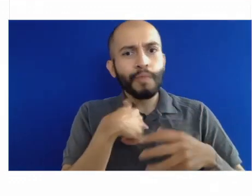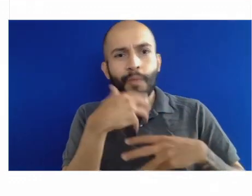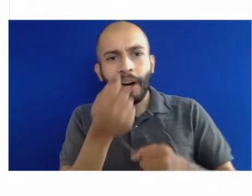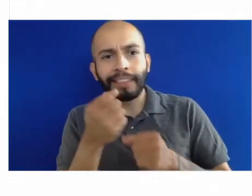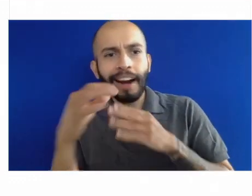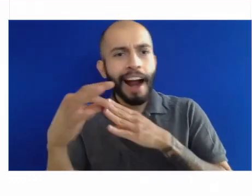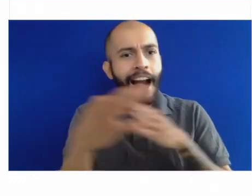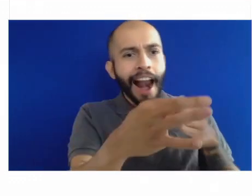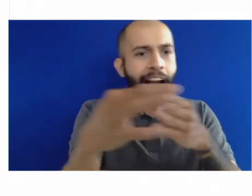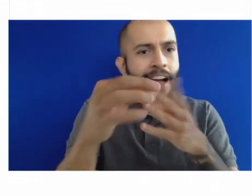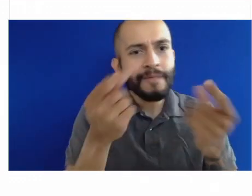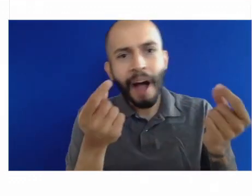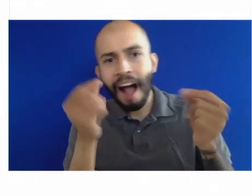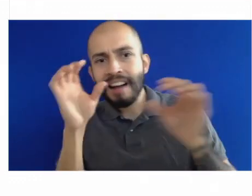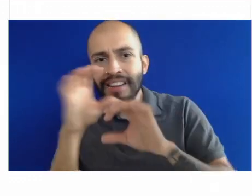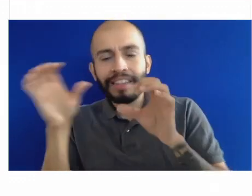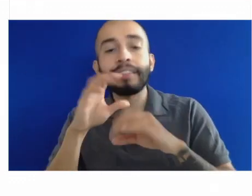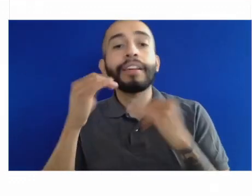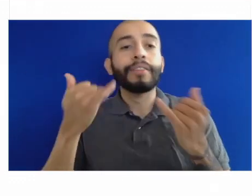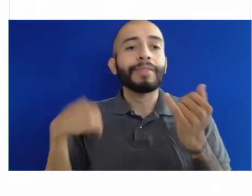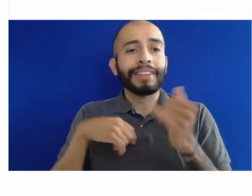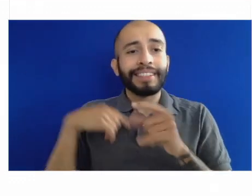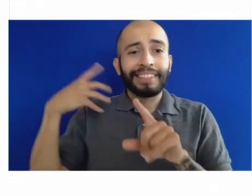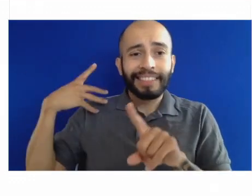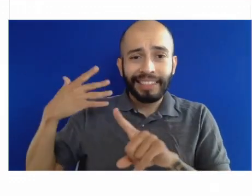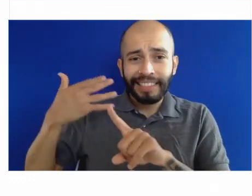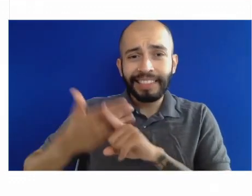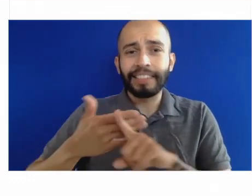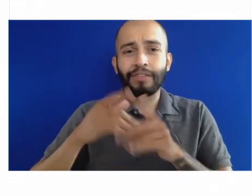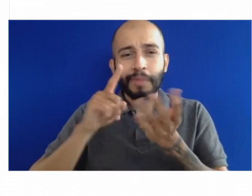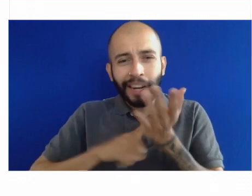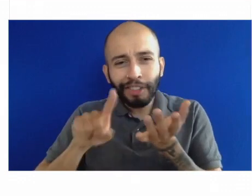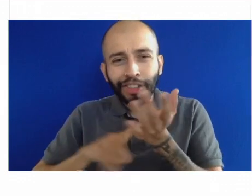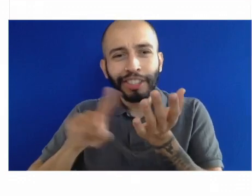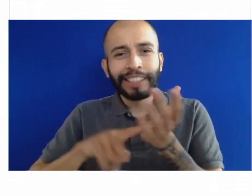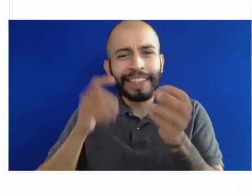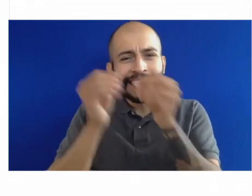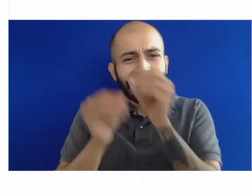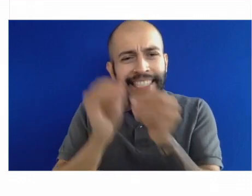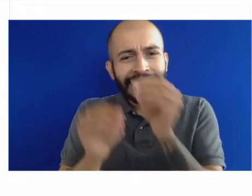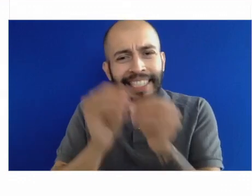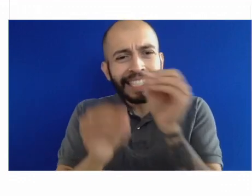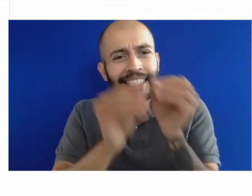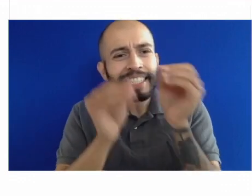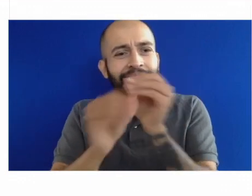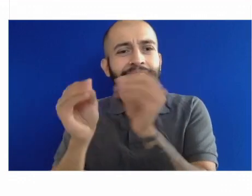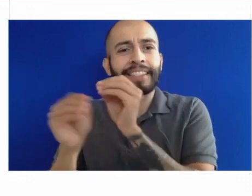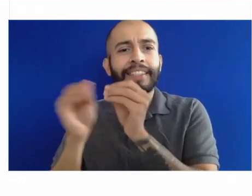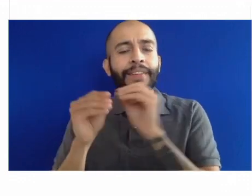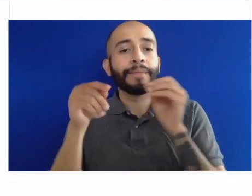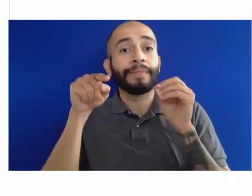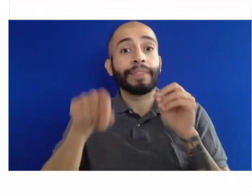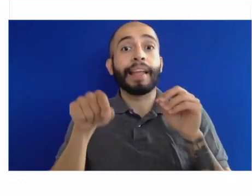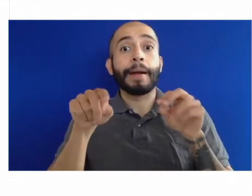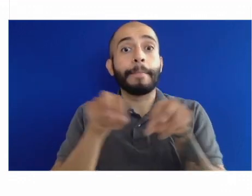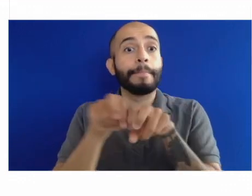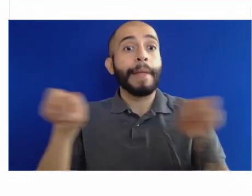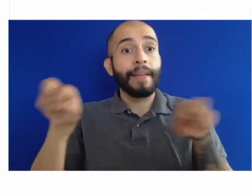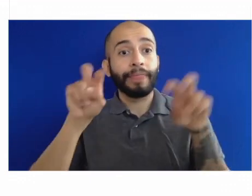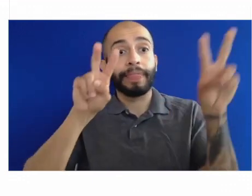even the theme of this panel, in a sense, has been on misinformation, which is largely understood as false